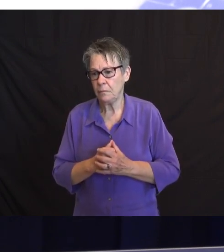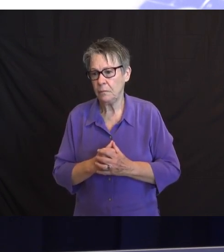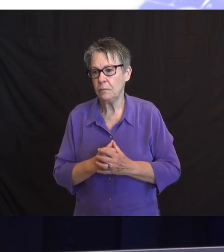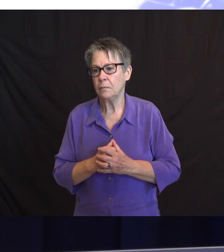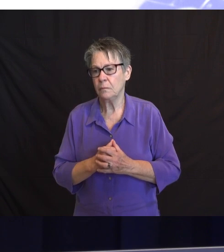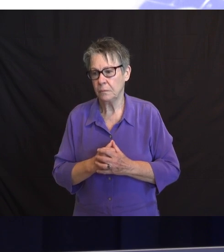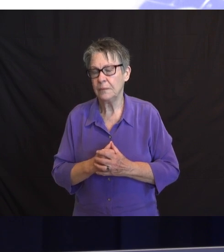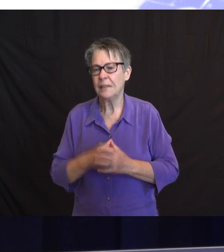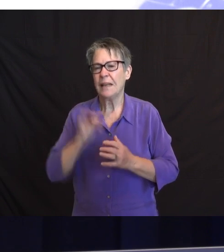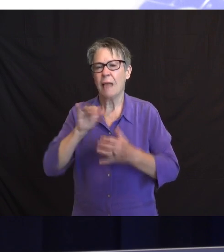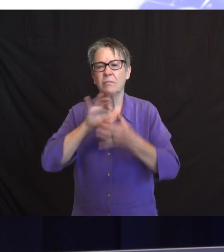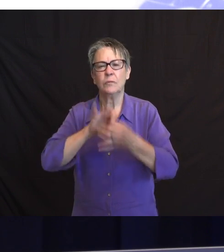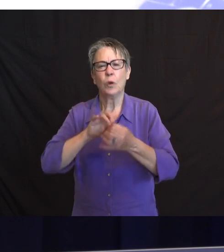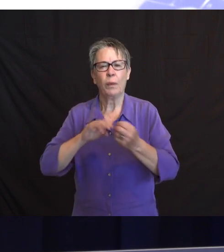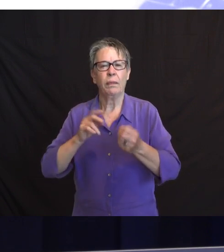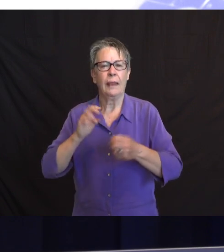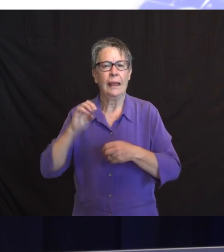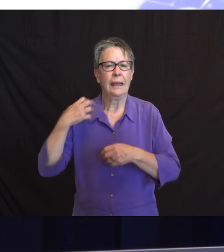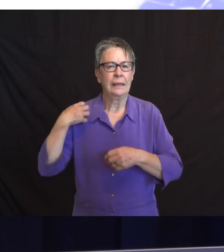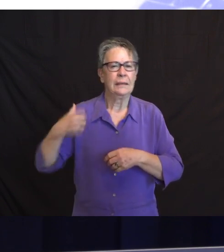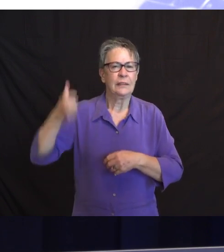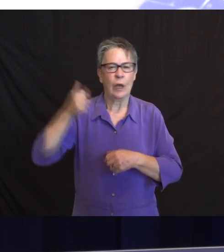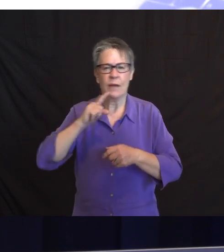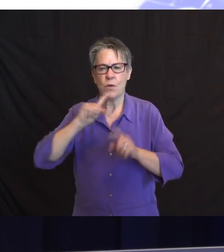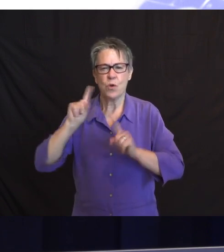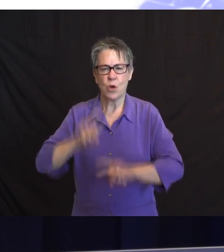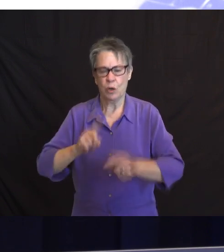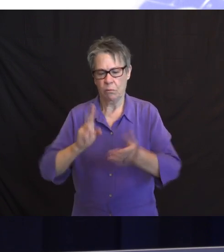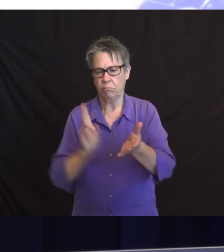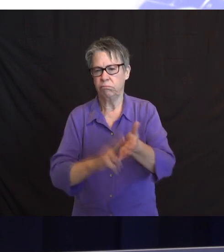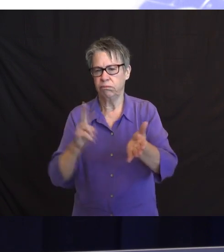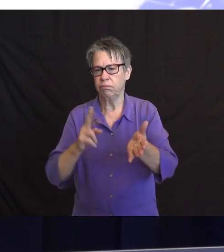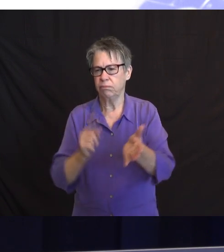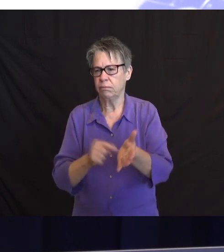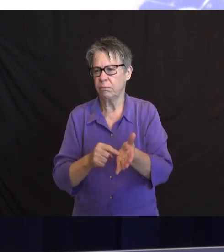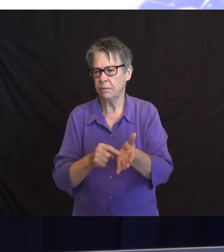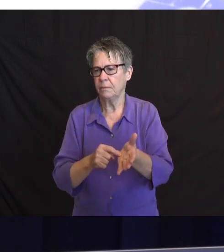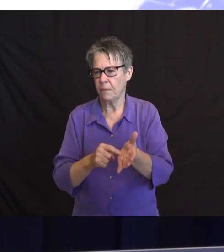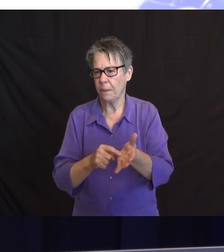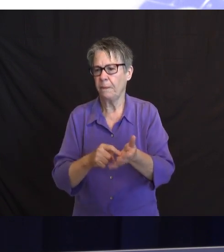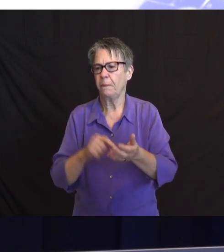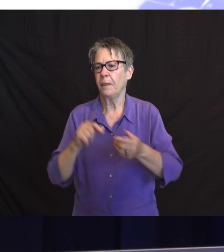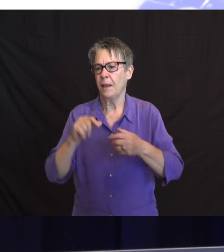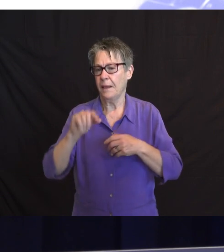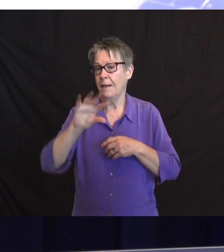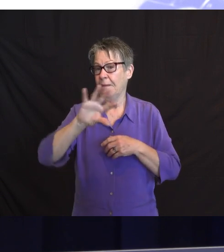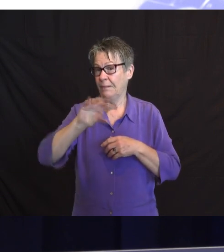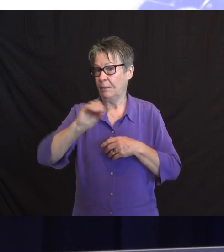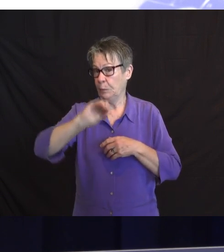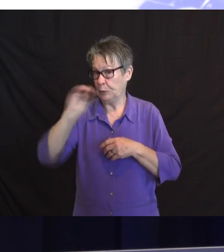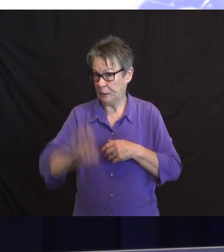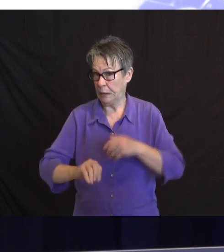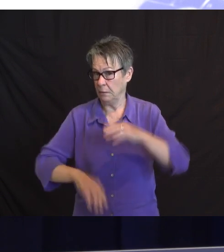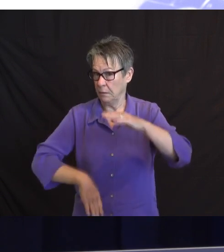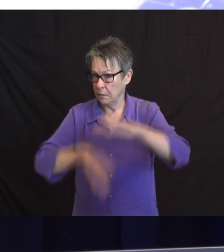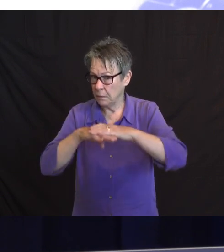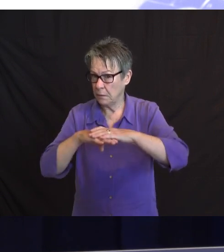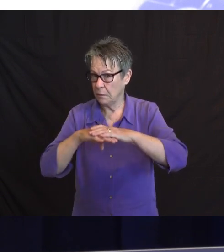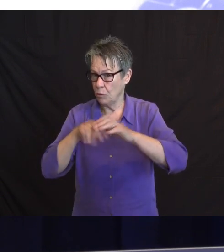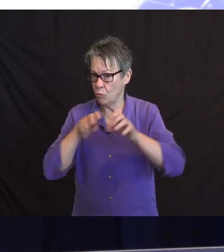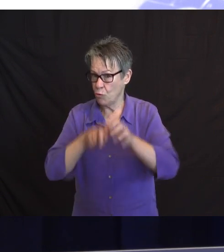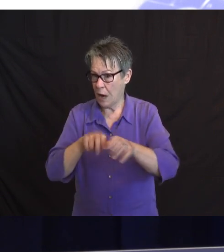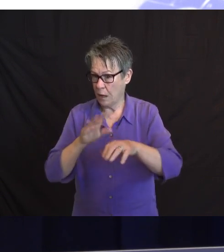the current plan, and that is the 50%, everyone wearing face masks, the daily, as I mentioned in my